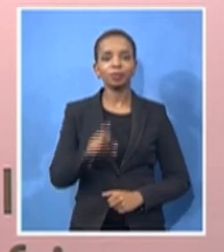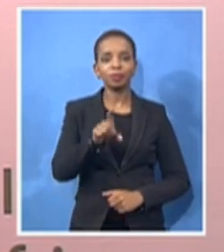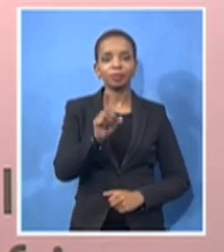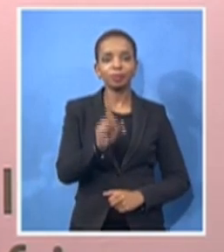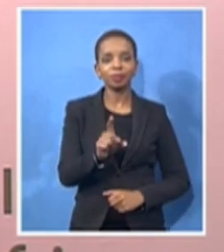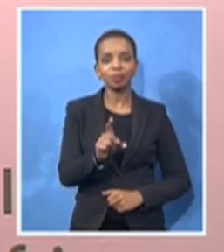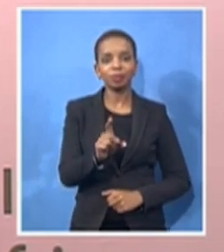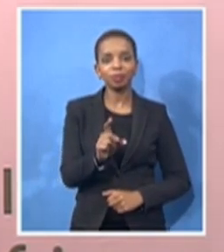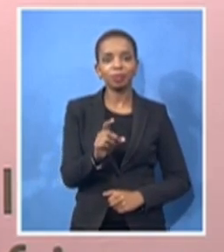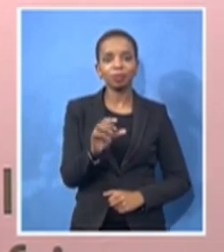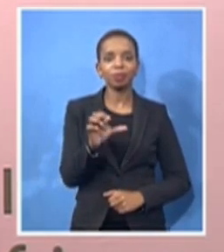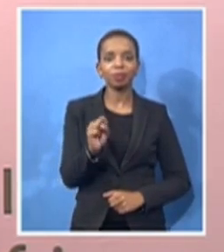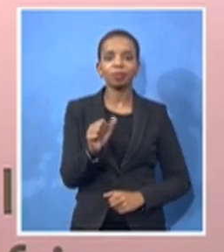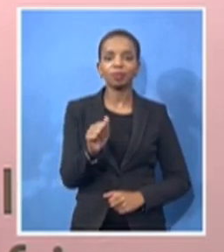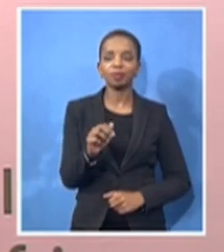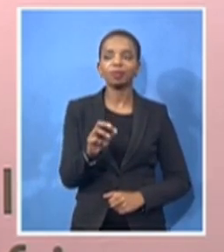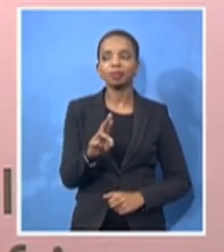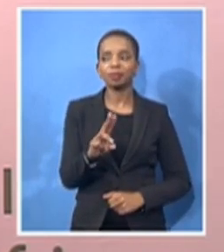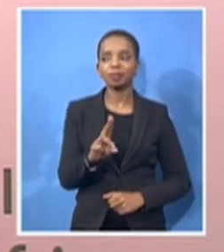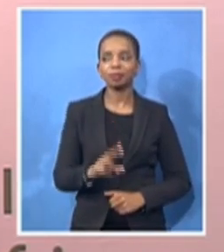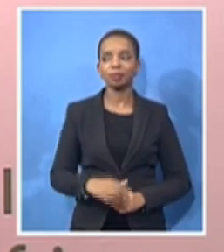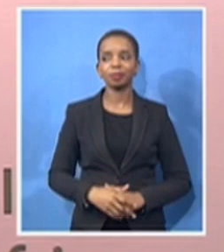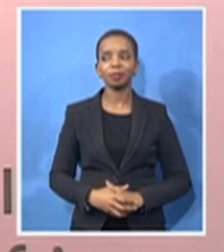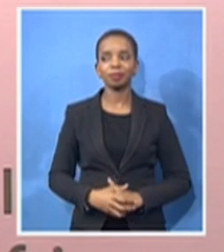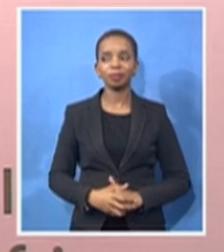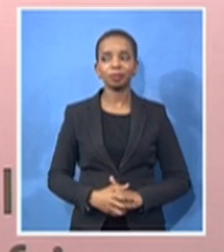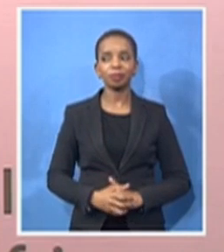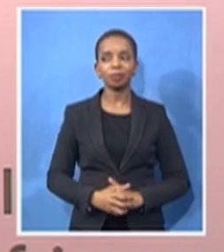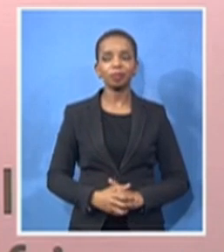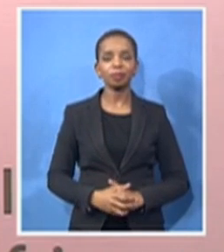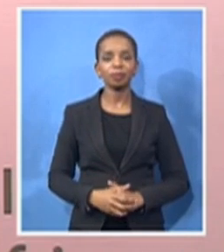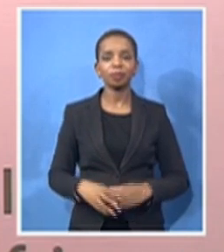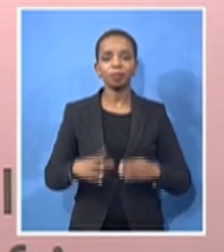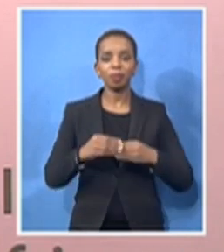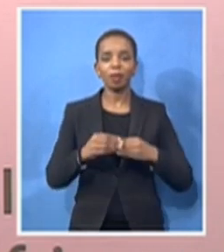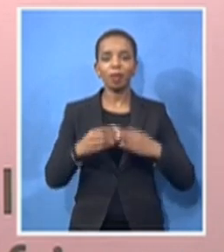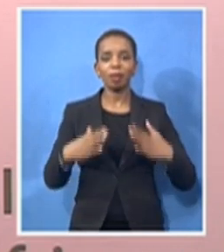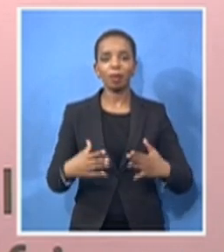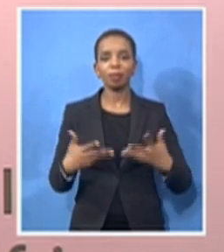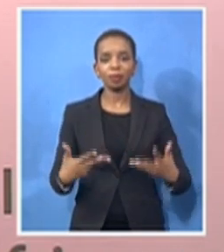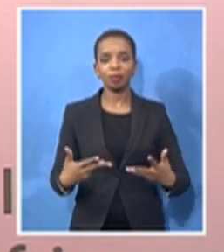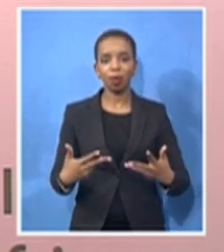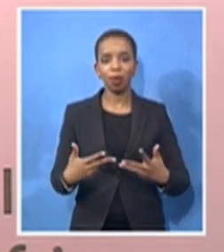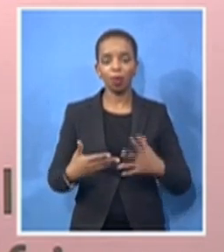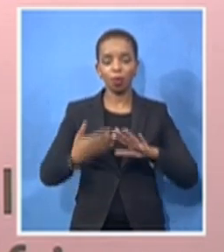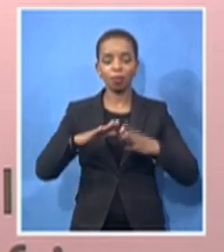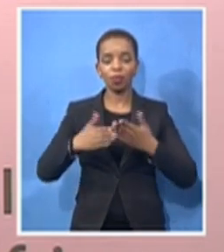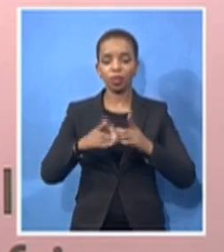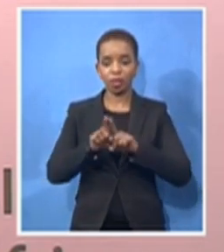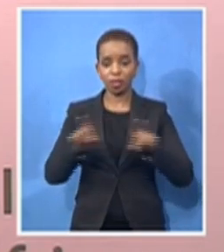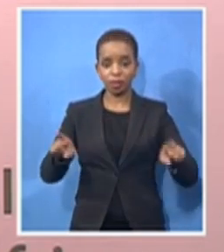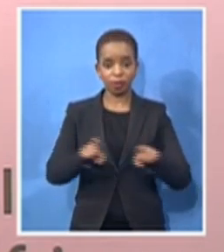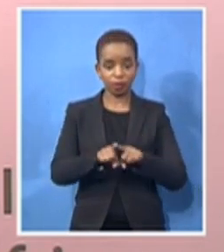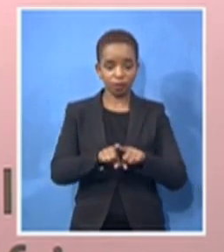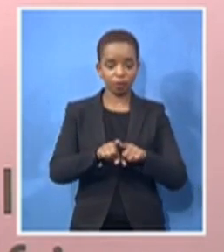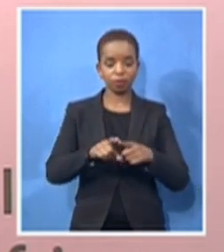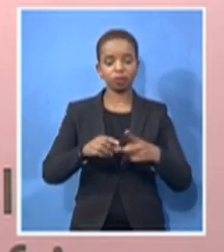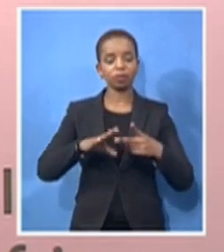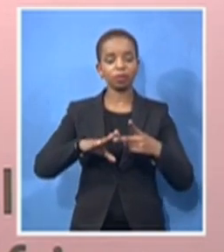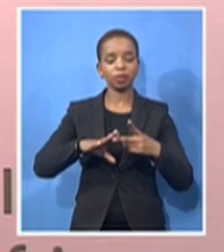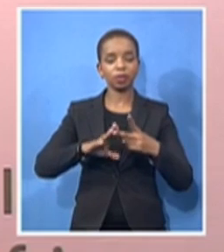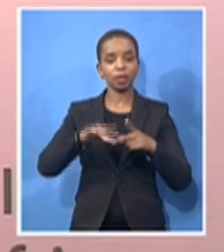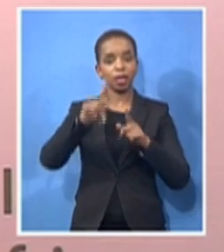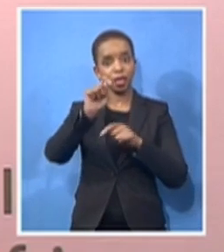members of the community, members of the media, all the clinicians, the heads of department, and